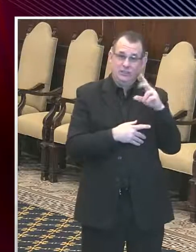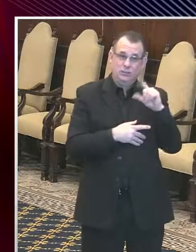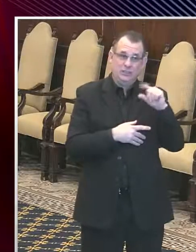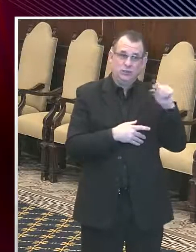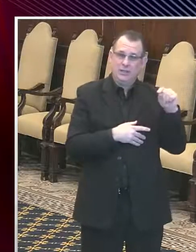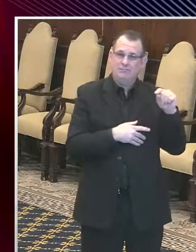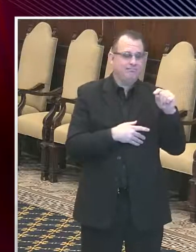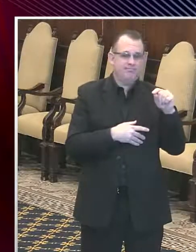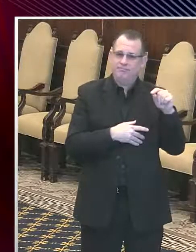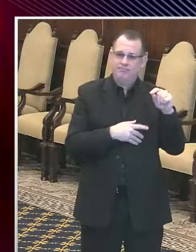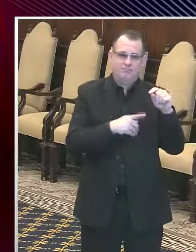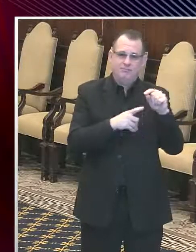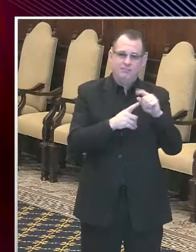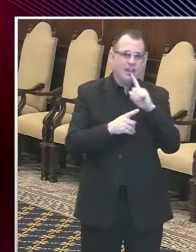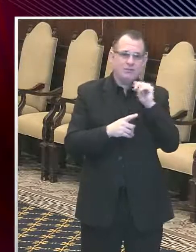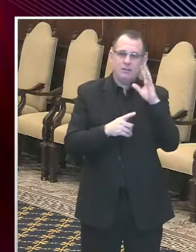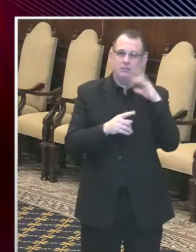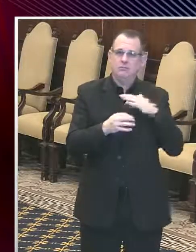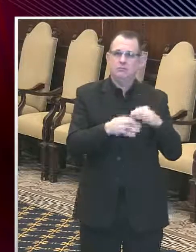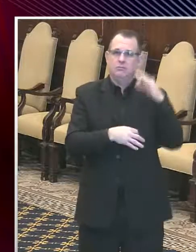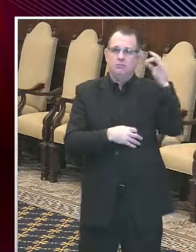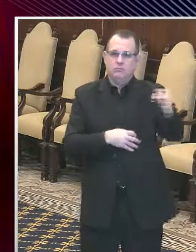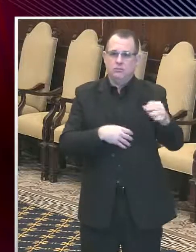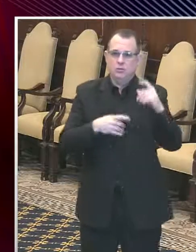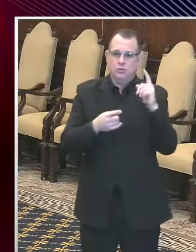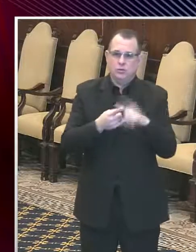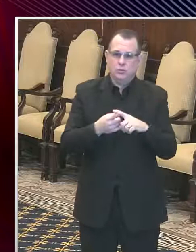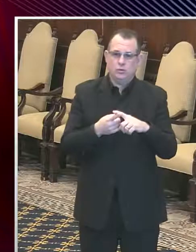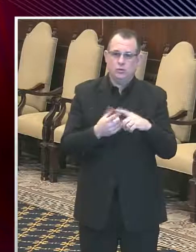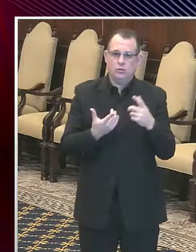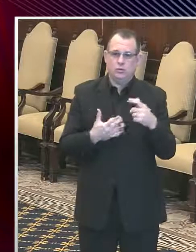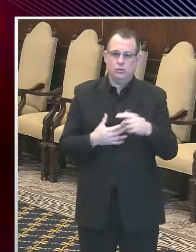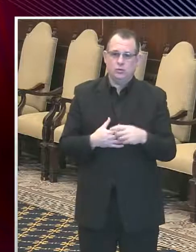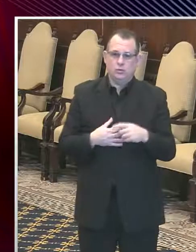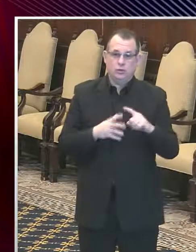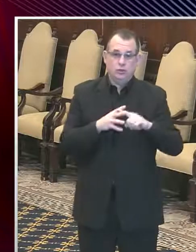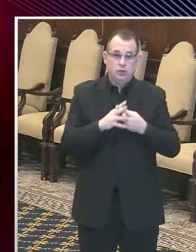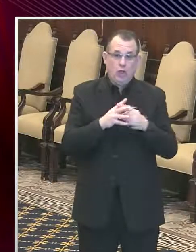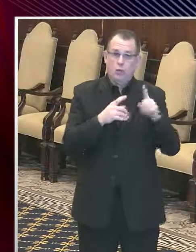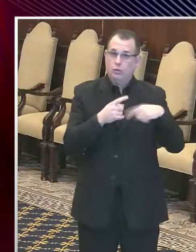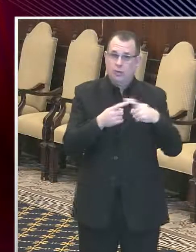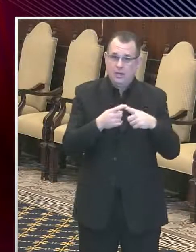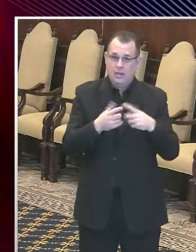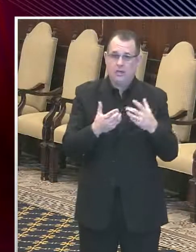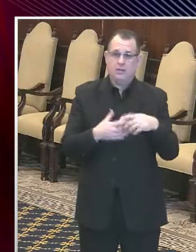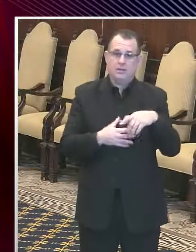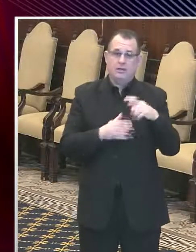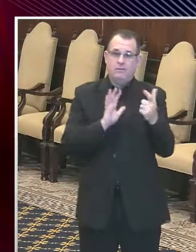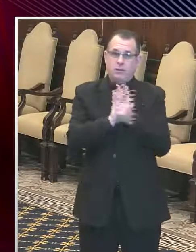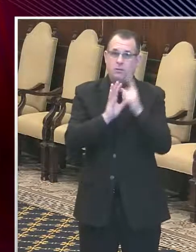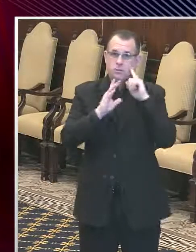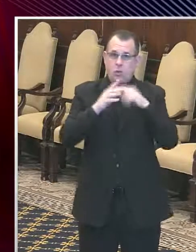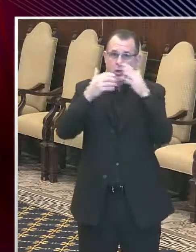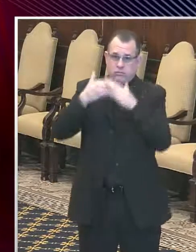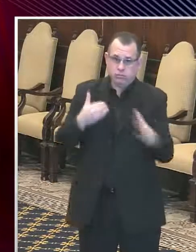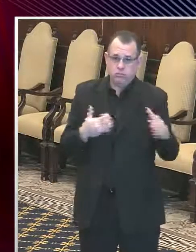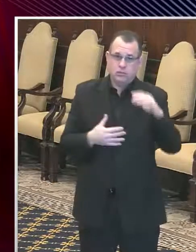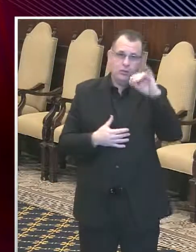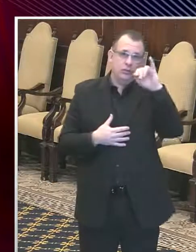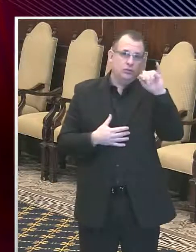longer realistic. As a result, we are pushing back the effective date of the single-use plastic bag ban to January